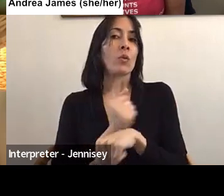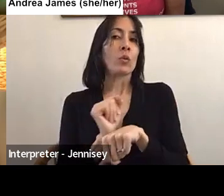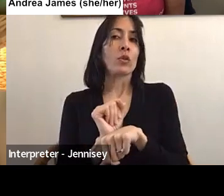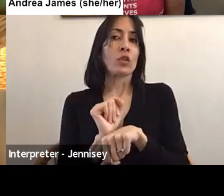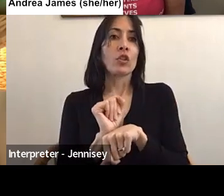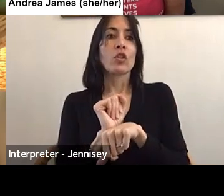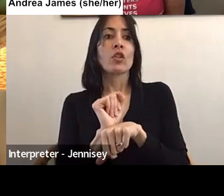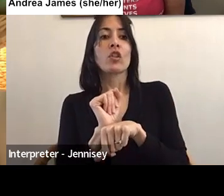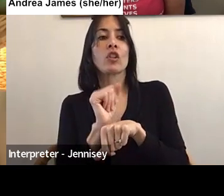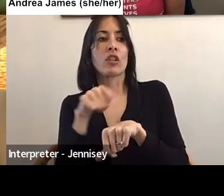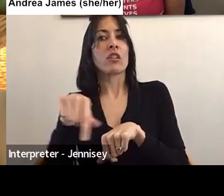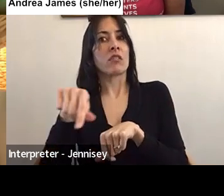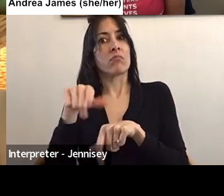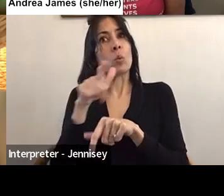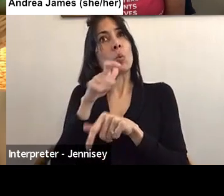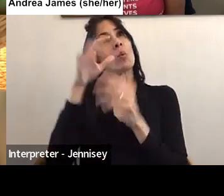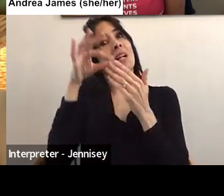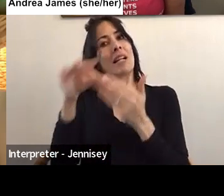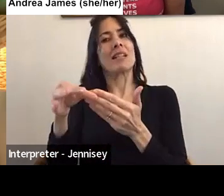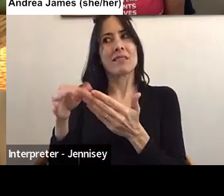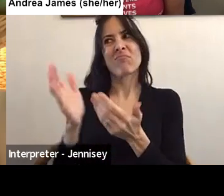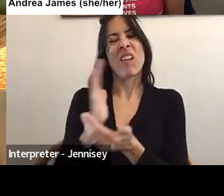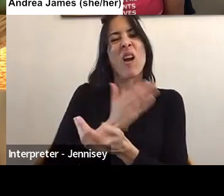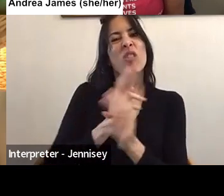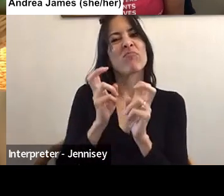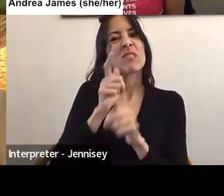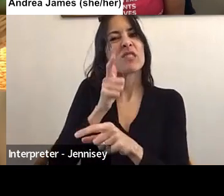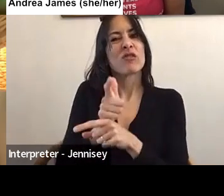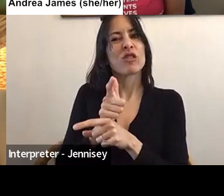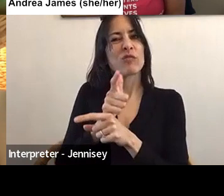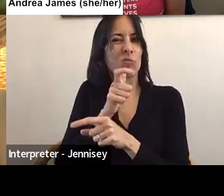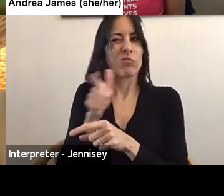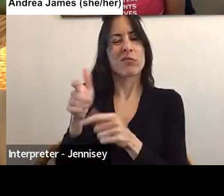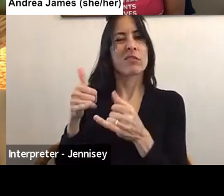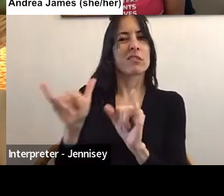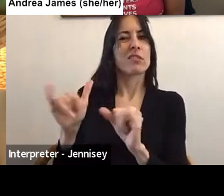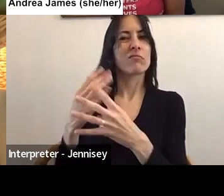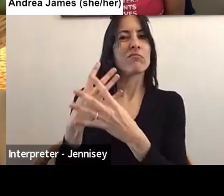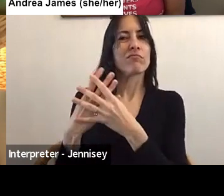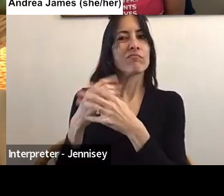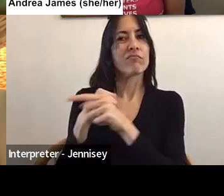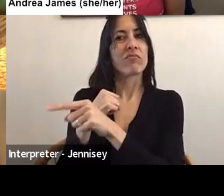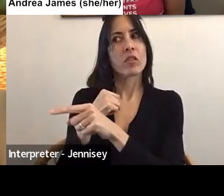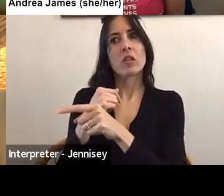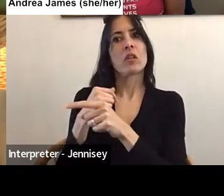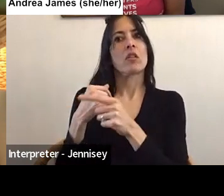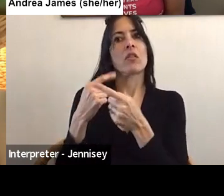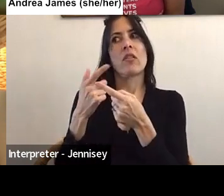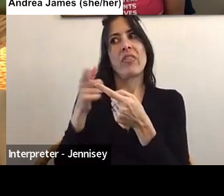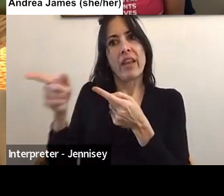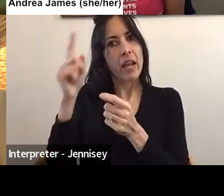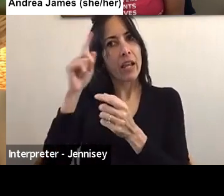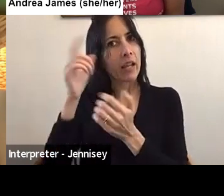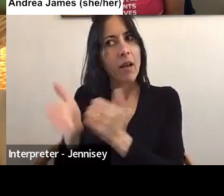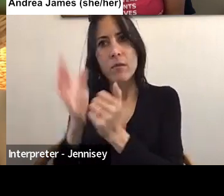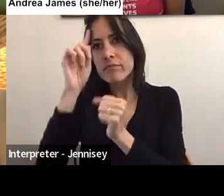led by our sisters who are still inside. They are at the first and the front of the decision-making processes and the strategy